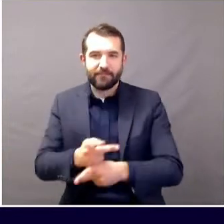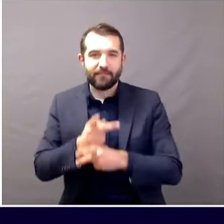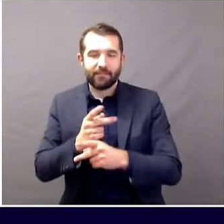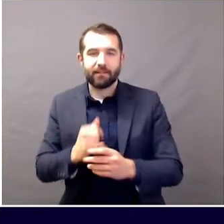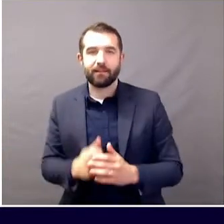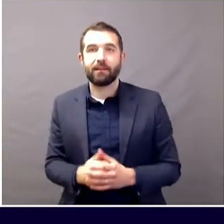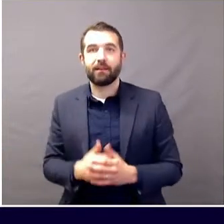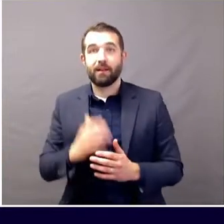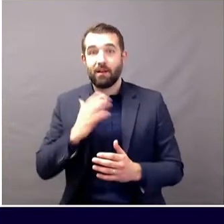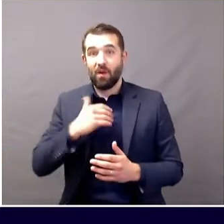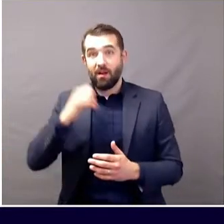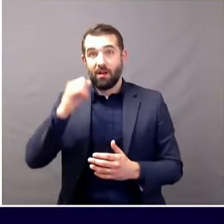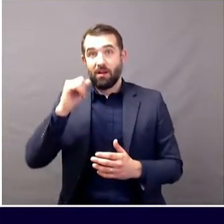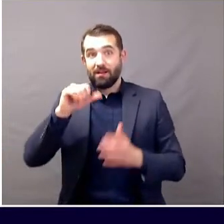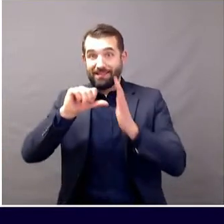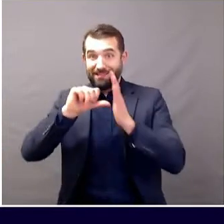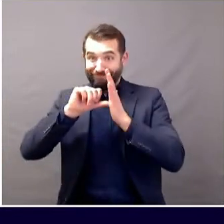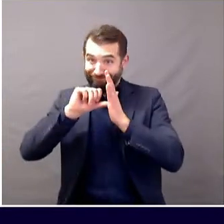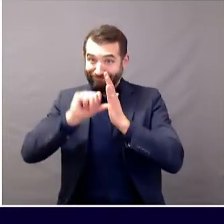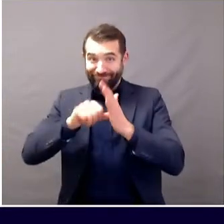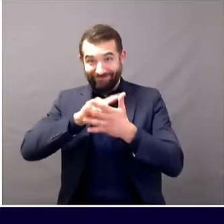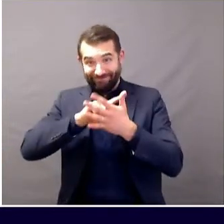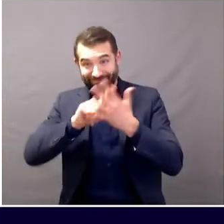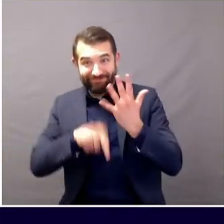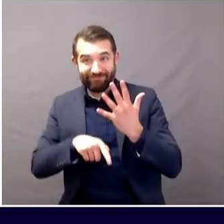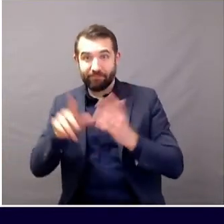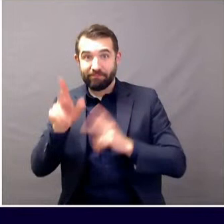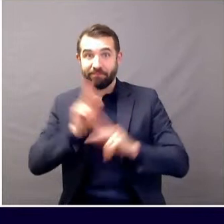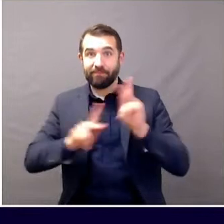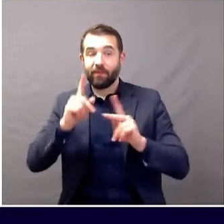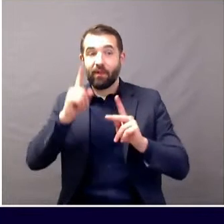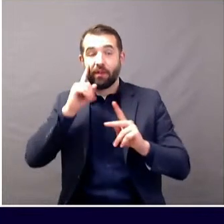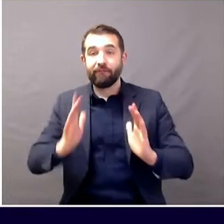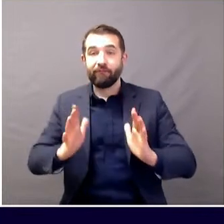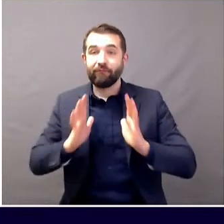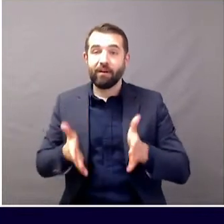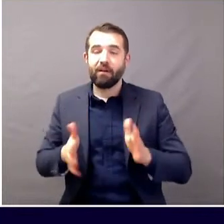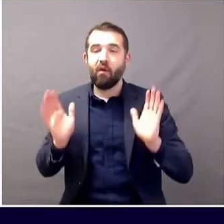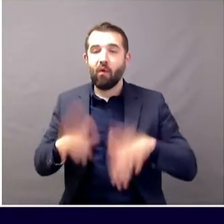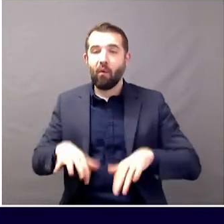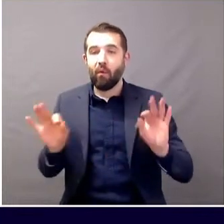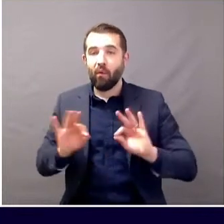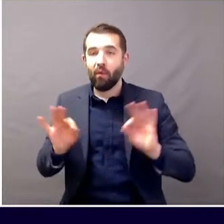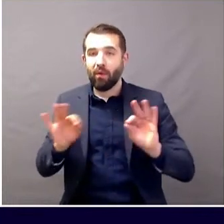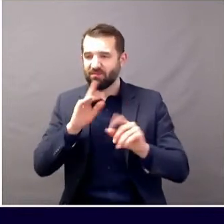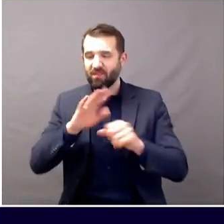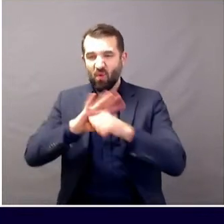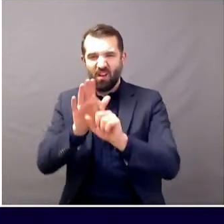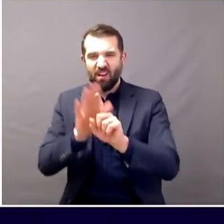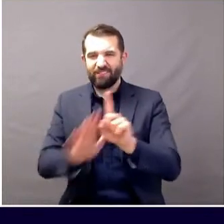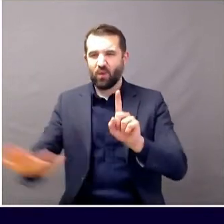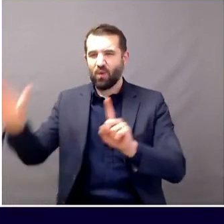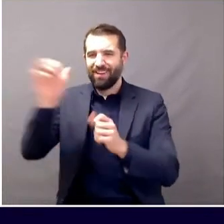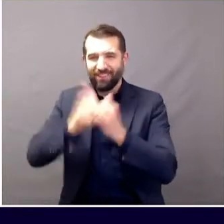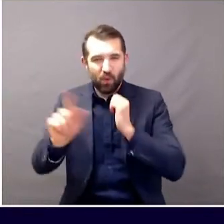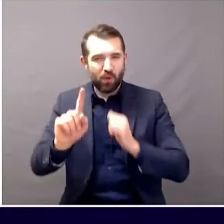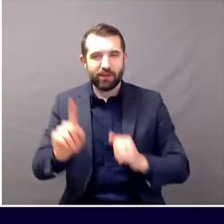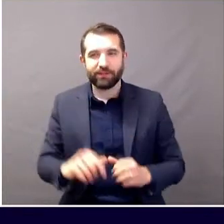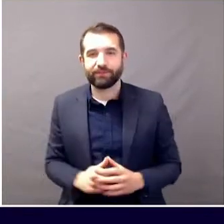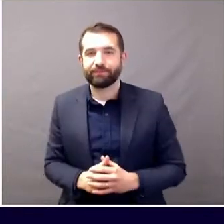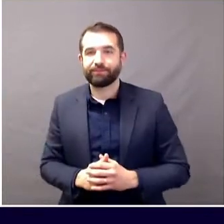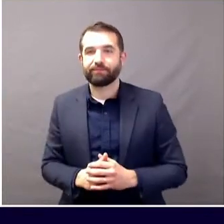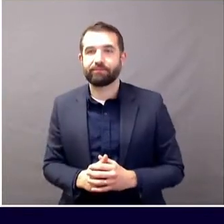bottom line, both of the things that you asked for and noted are both on the website. Awesome, great. I kind of did assume you were going to say